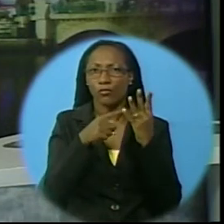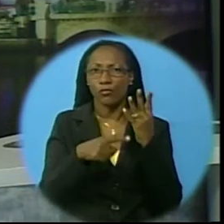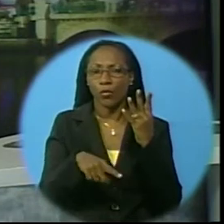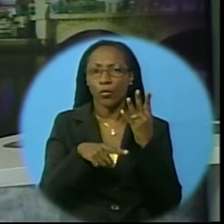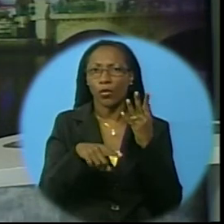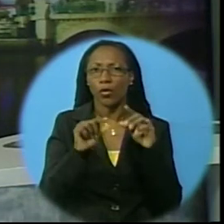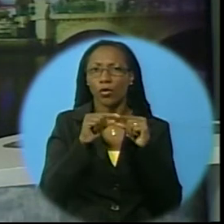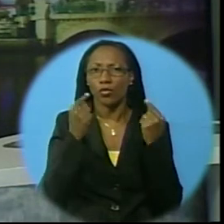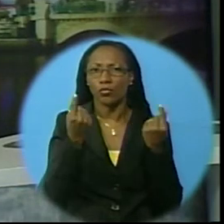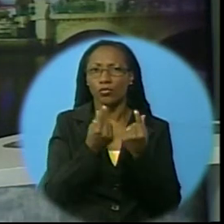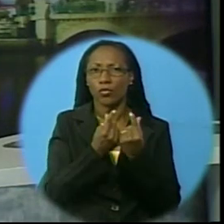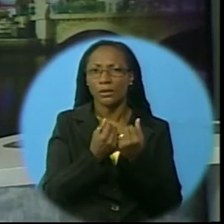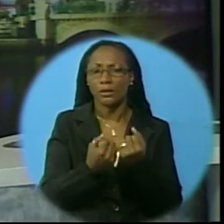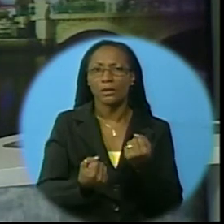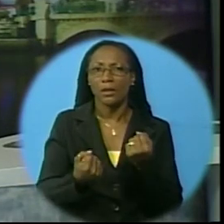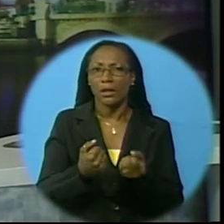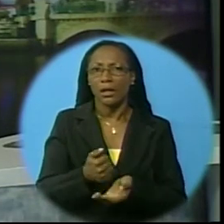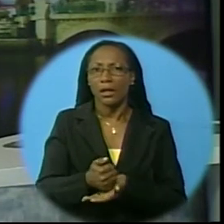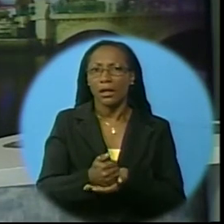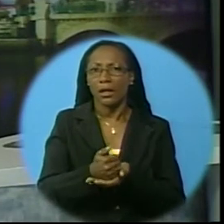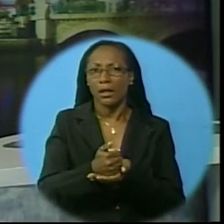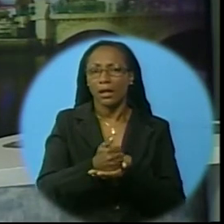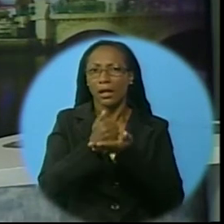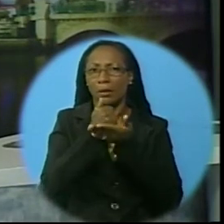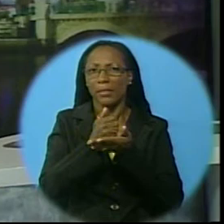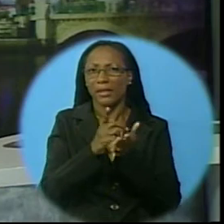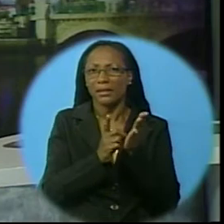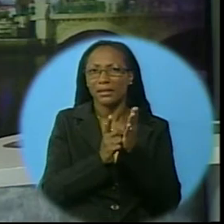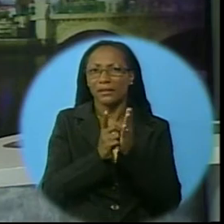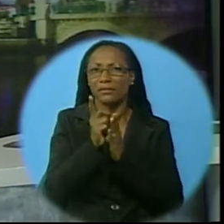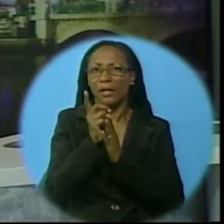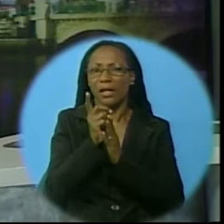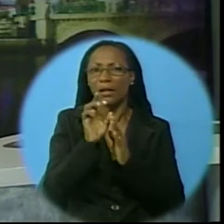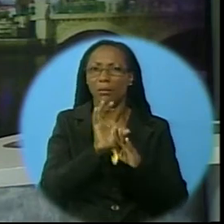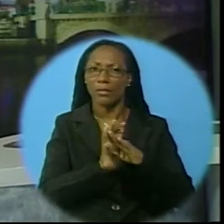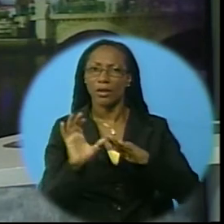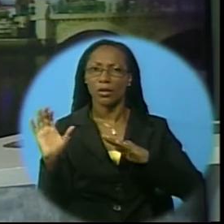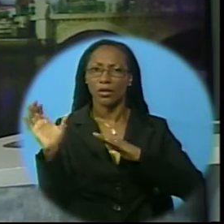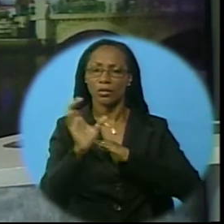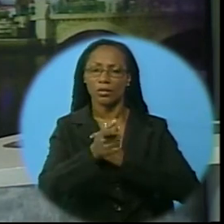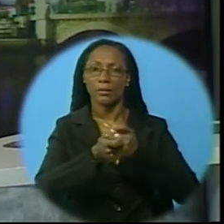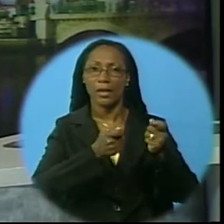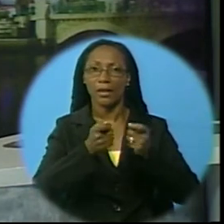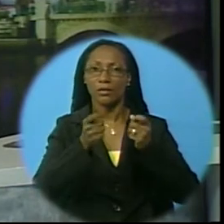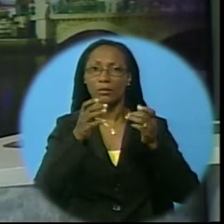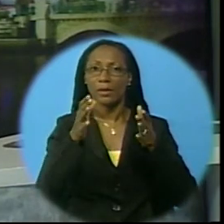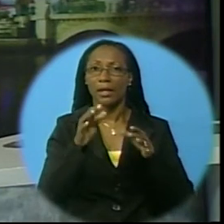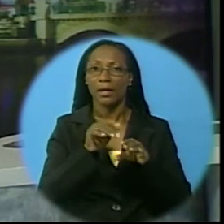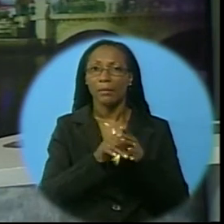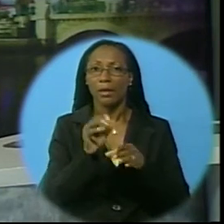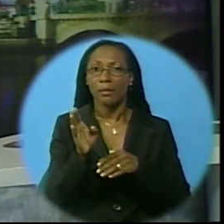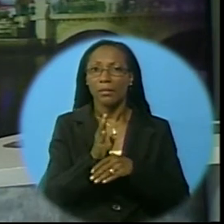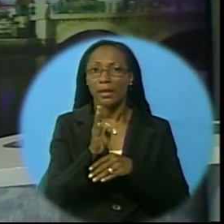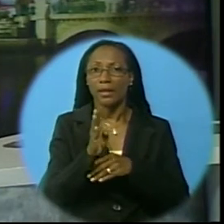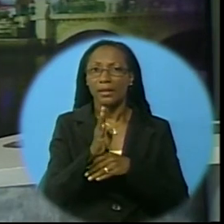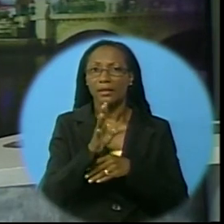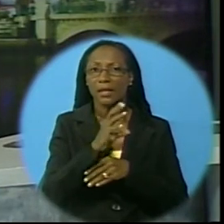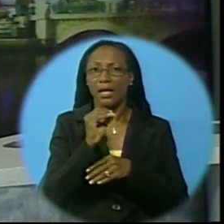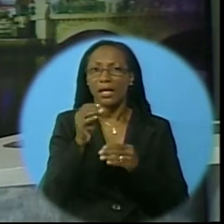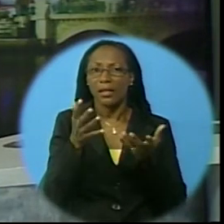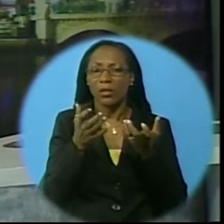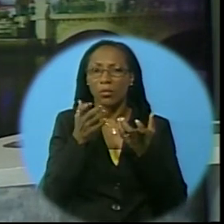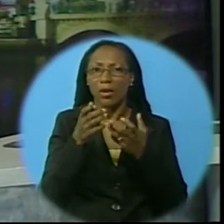Inter-American Development Bank to support coastal zone management in Barbados. The consultancy collaboration aims at integrating